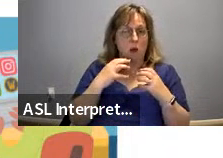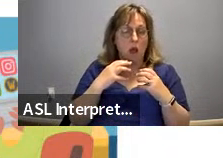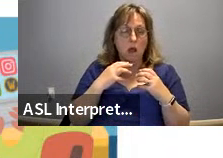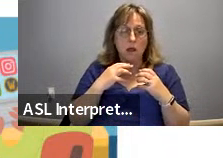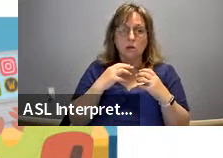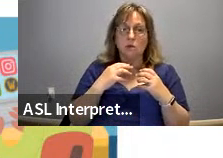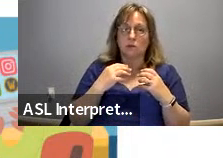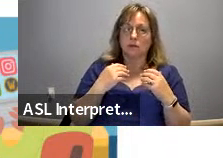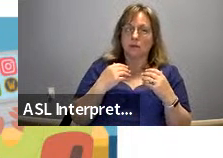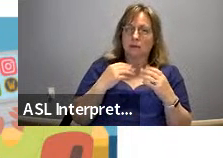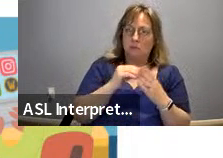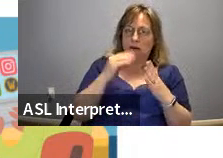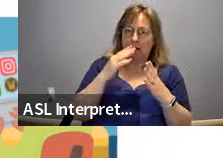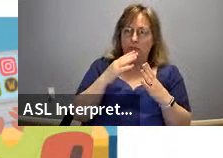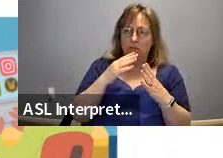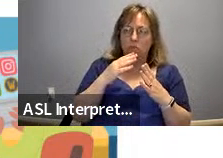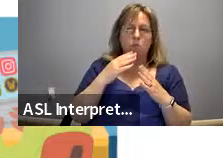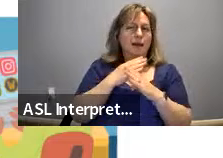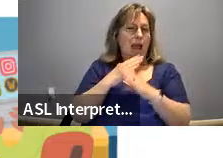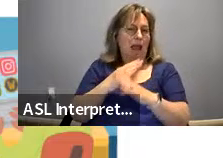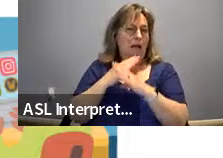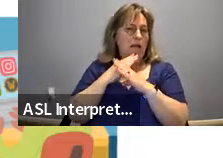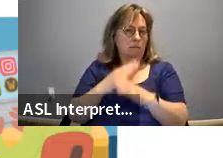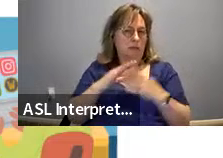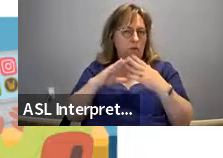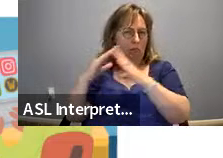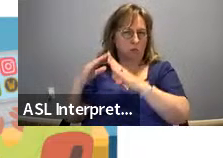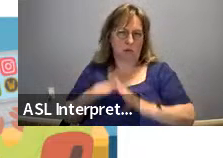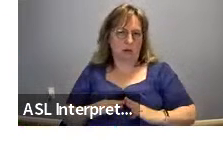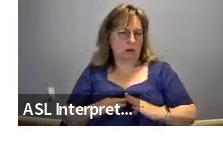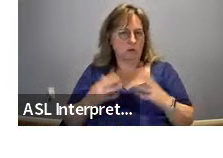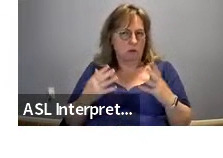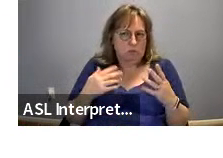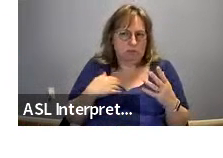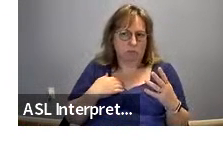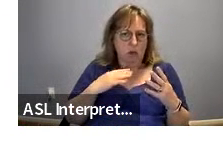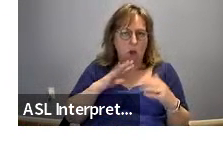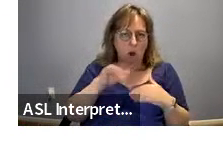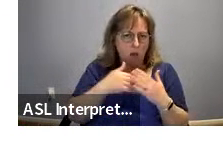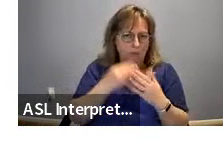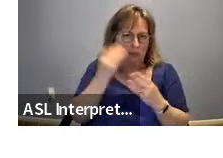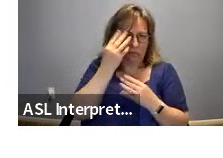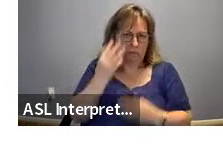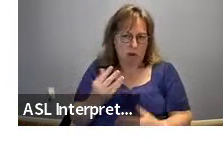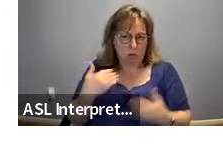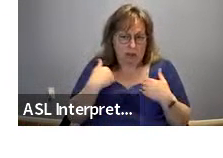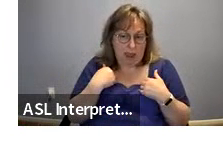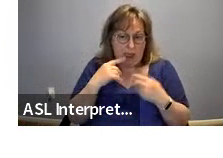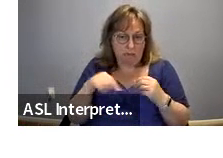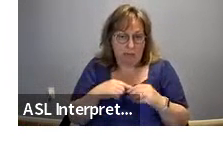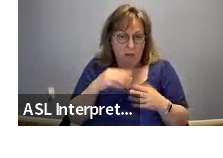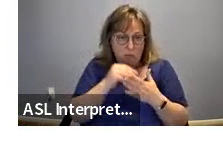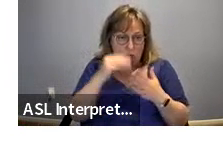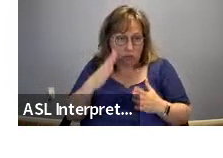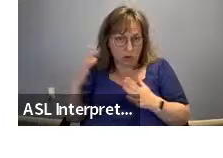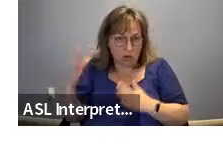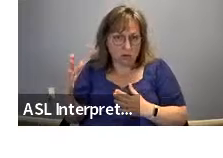beyond the walls of our schools. So what is being protected?